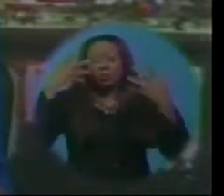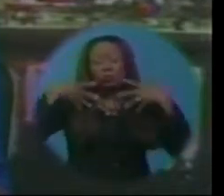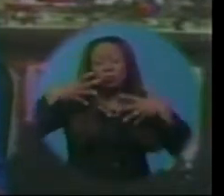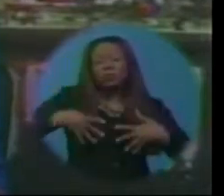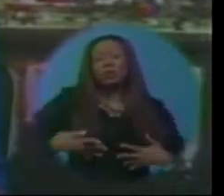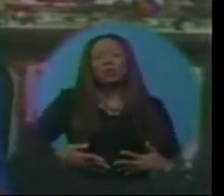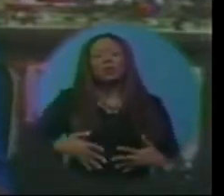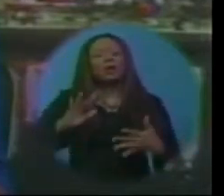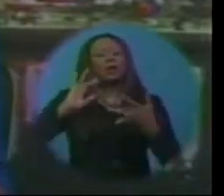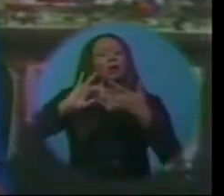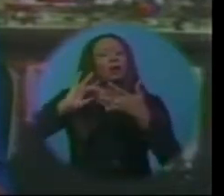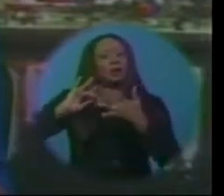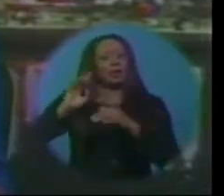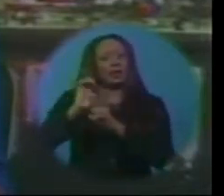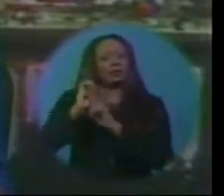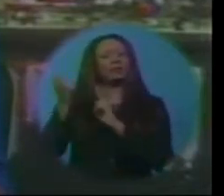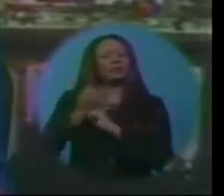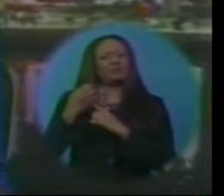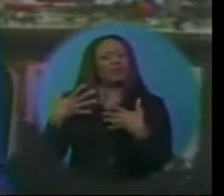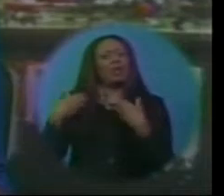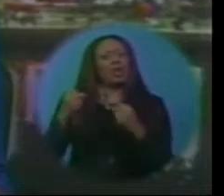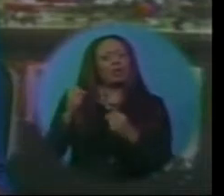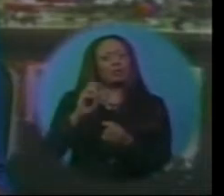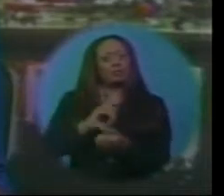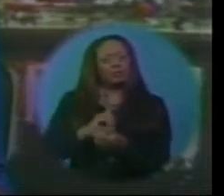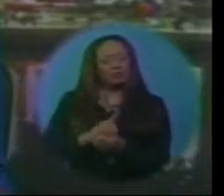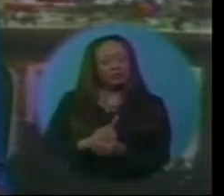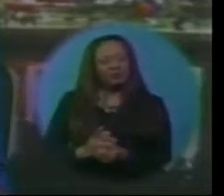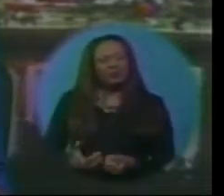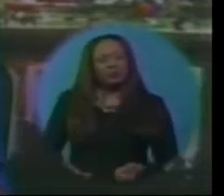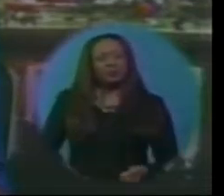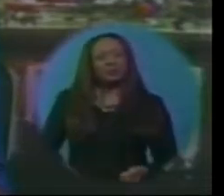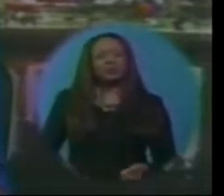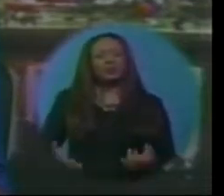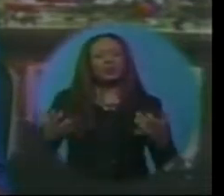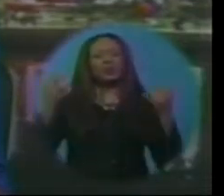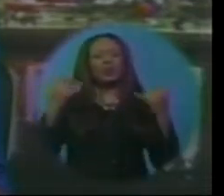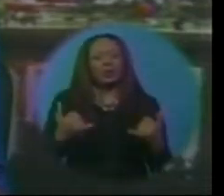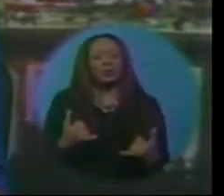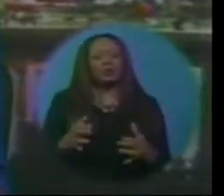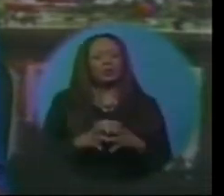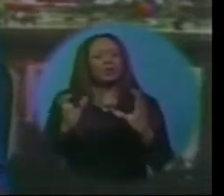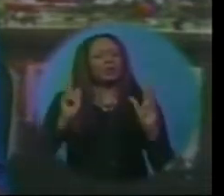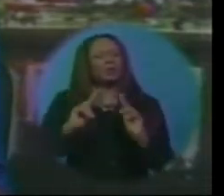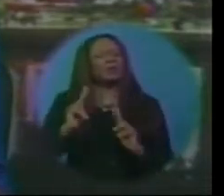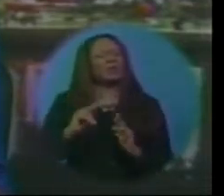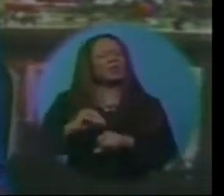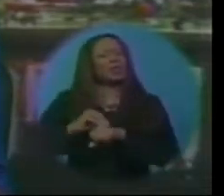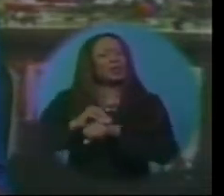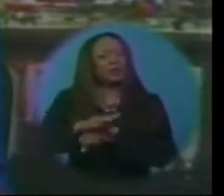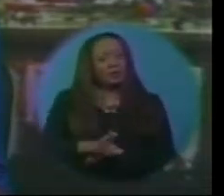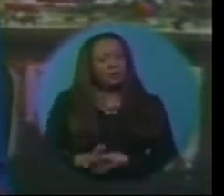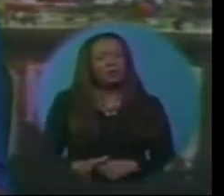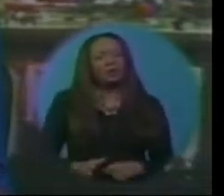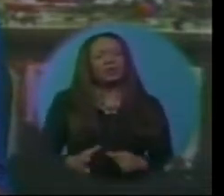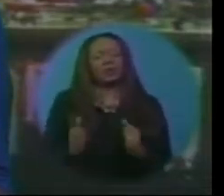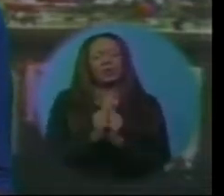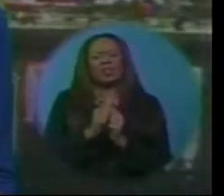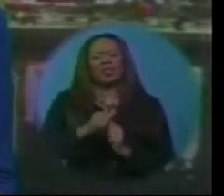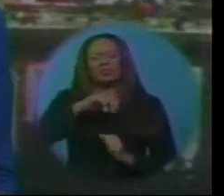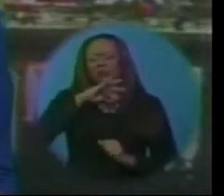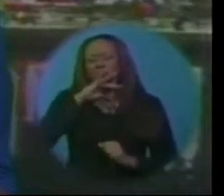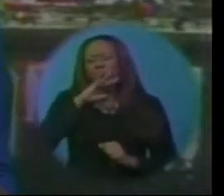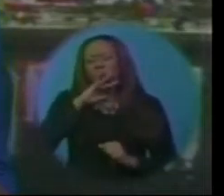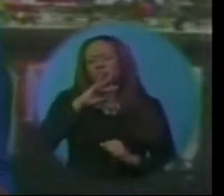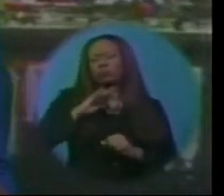Health Department has increased the number of officers assigned to the area impacted by the sewage problems to 15. The team has stepped